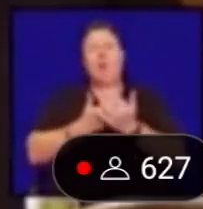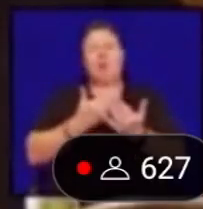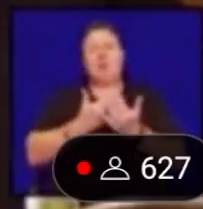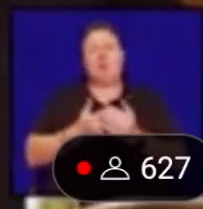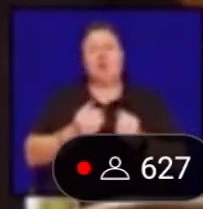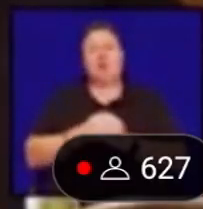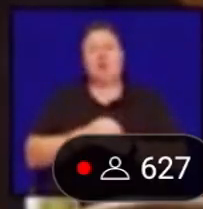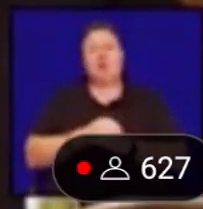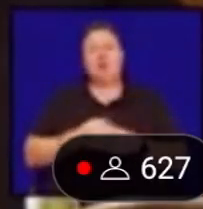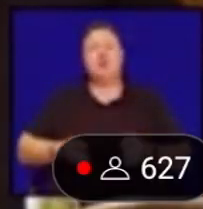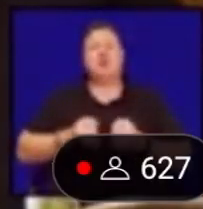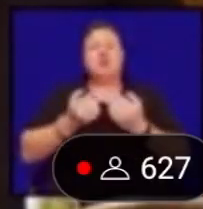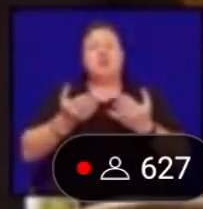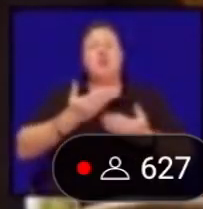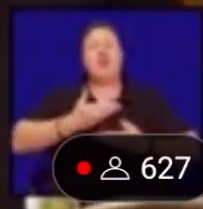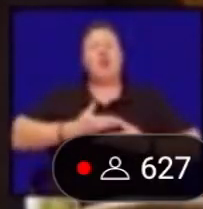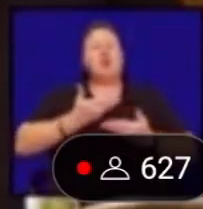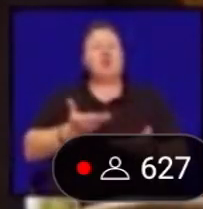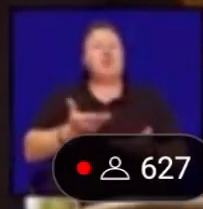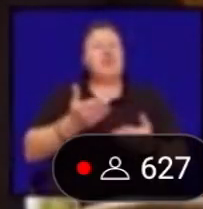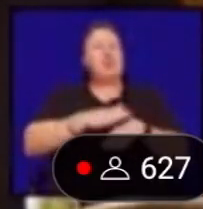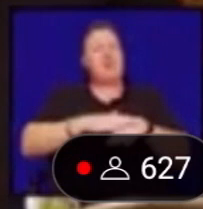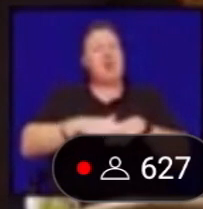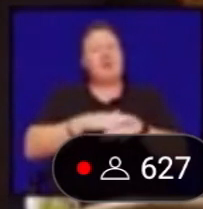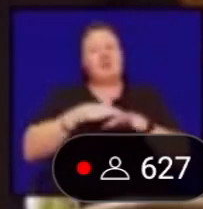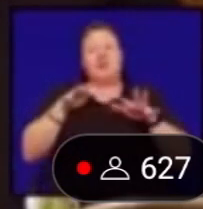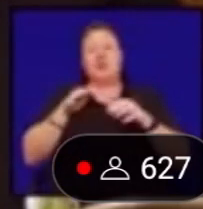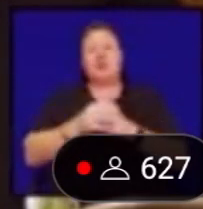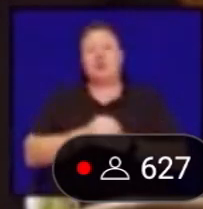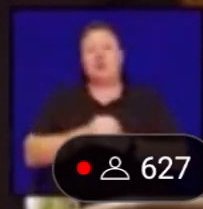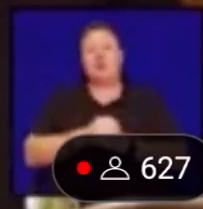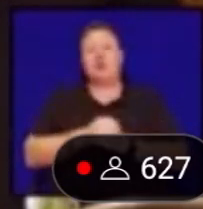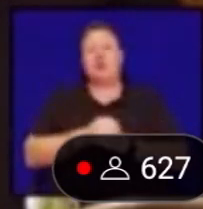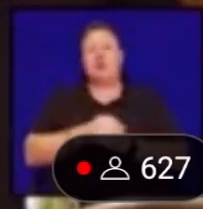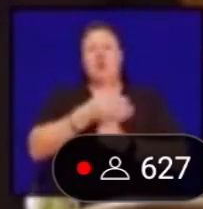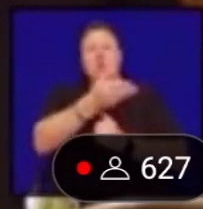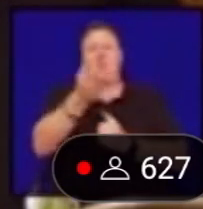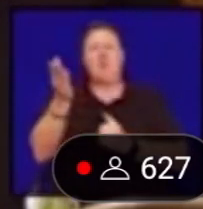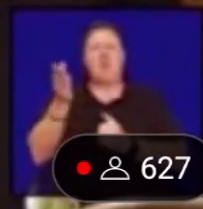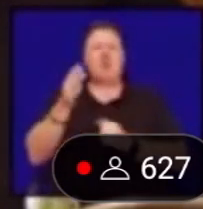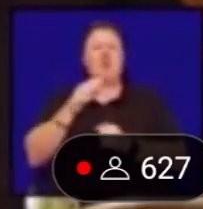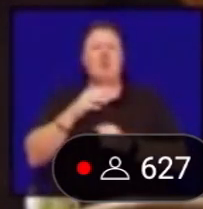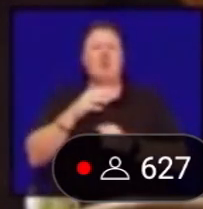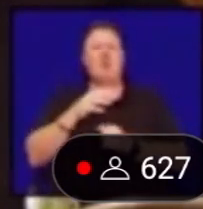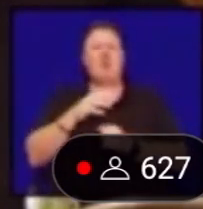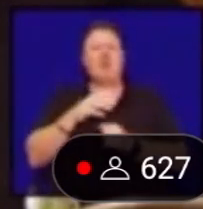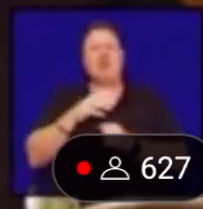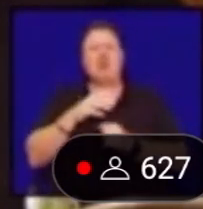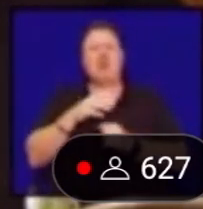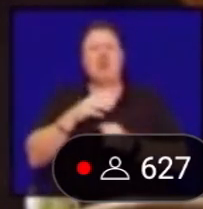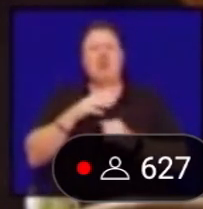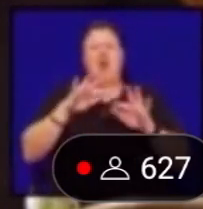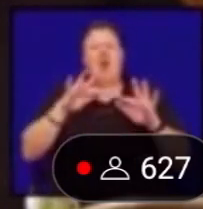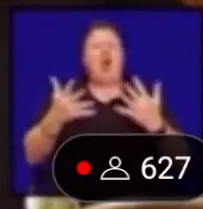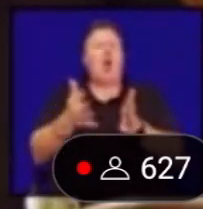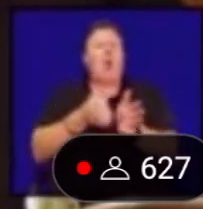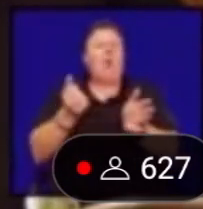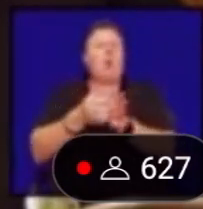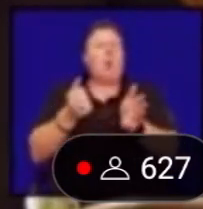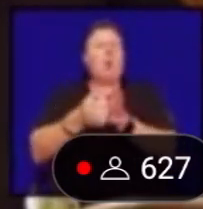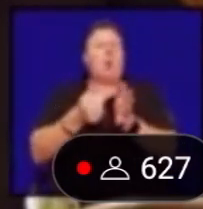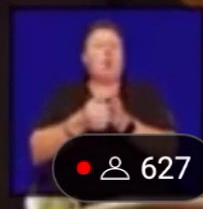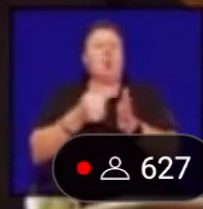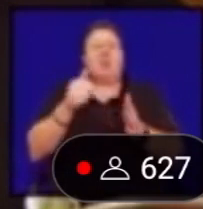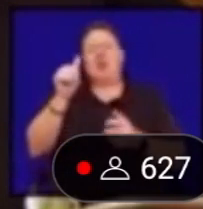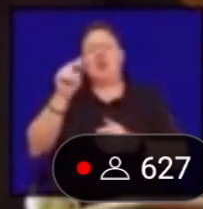any basic service to the people and are merely instruments of the facilitation of looting by the ruling